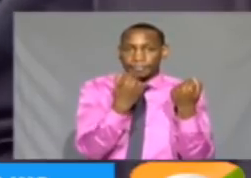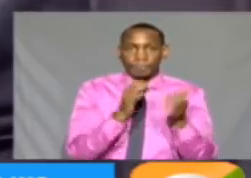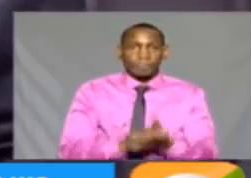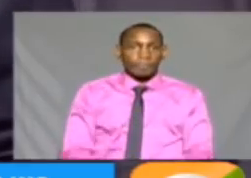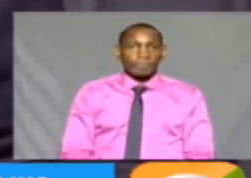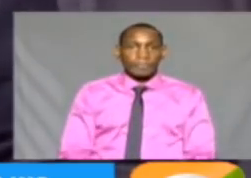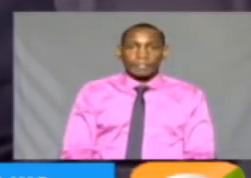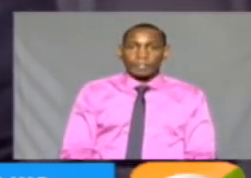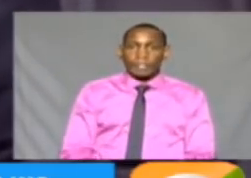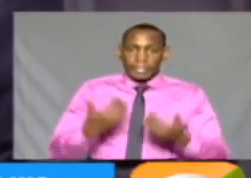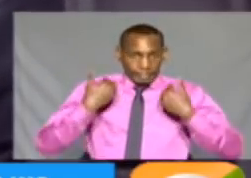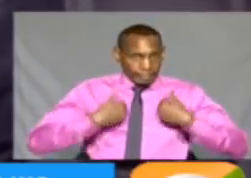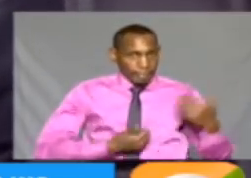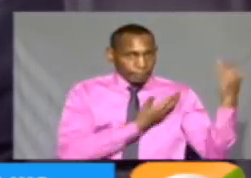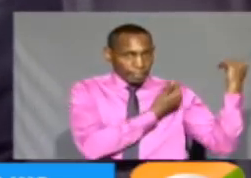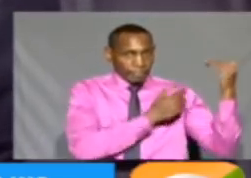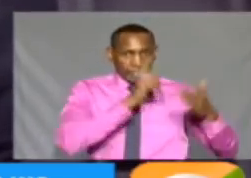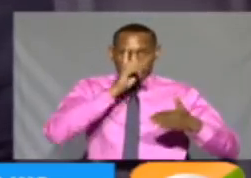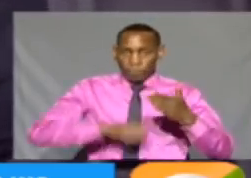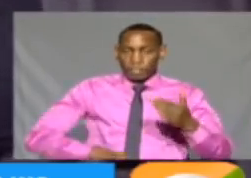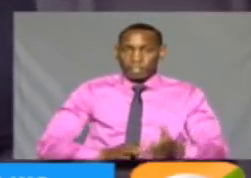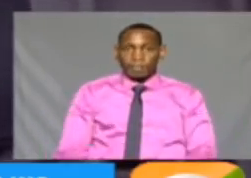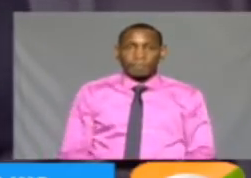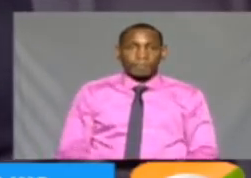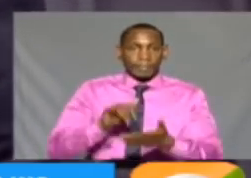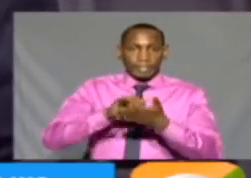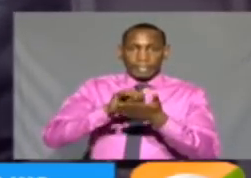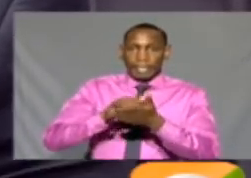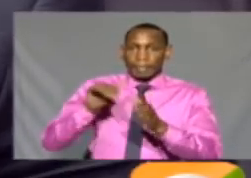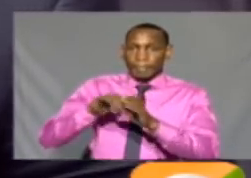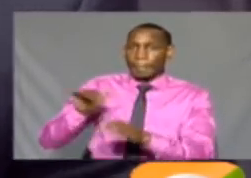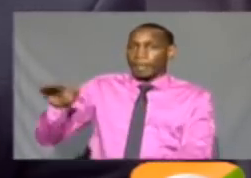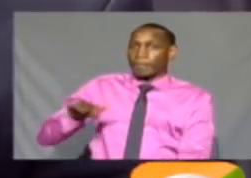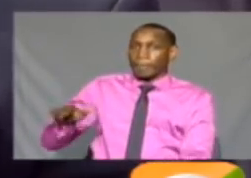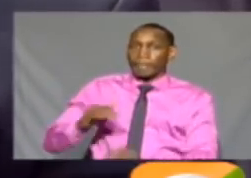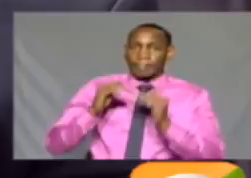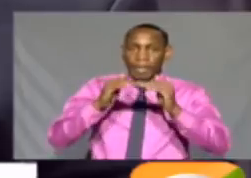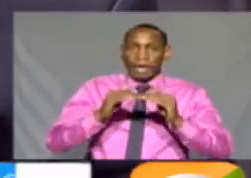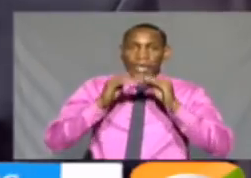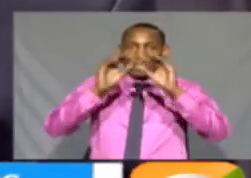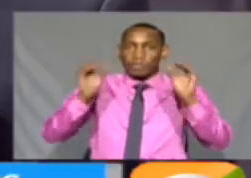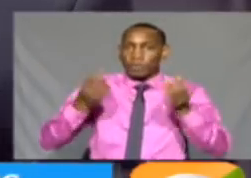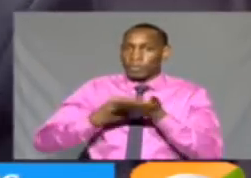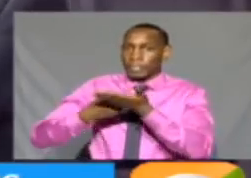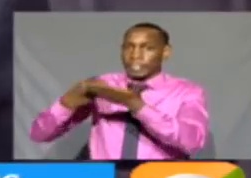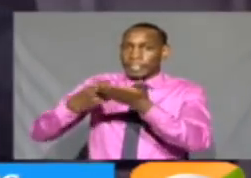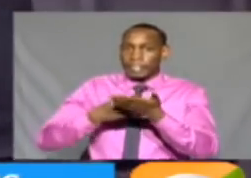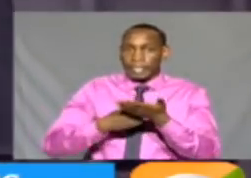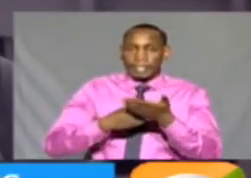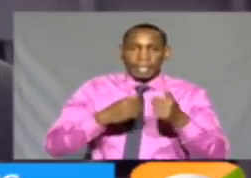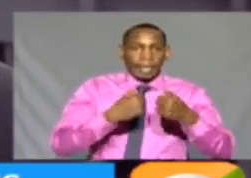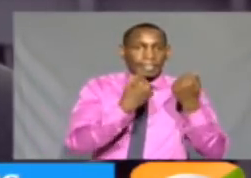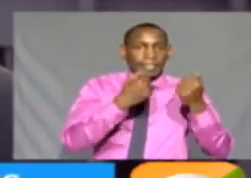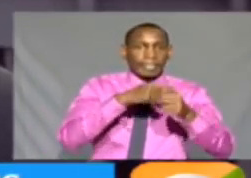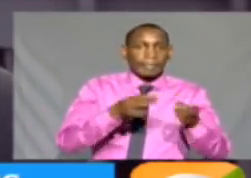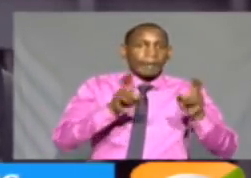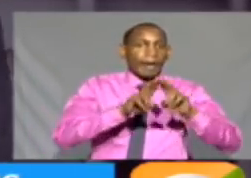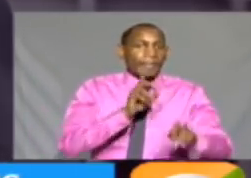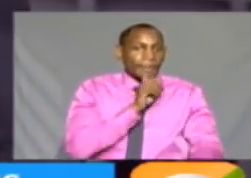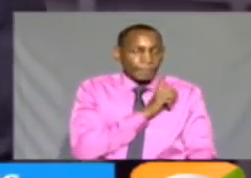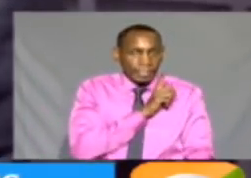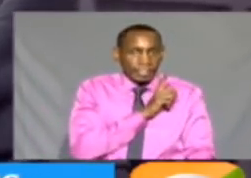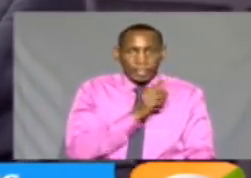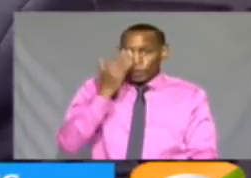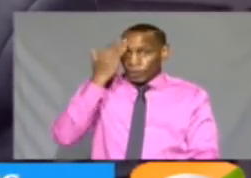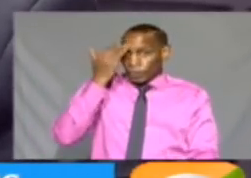I would have expected that our parliamentarians don't adjourn to discuss a tragedy when it has happened.